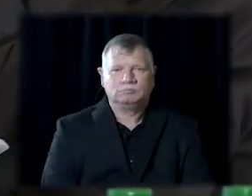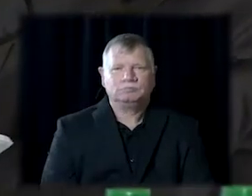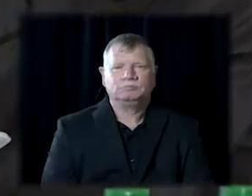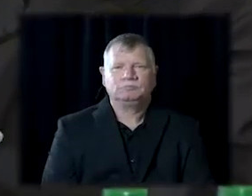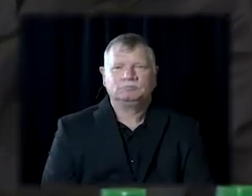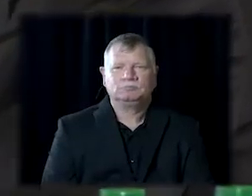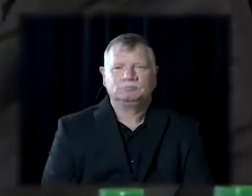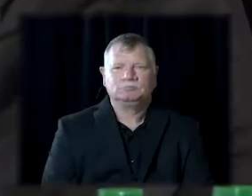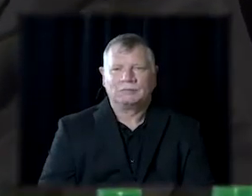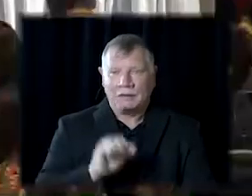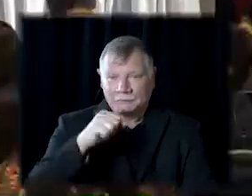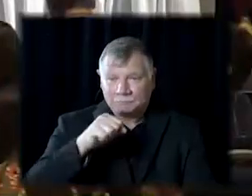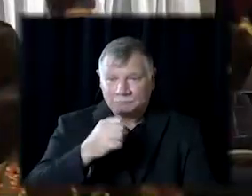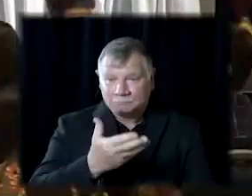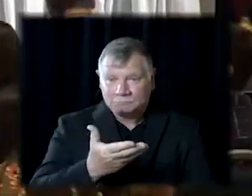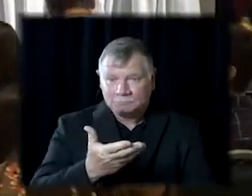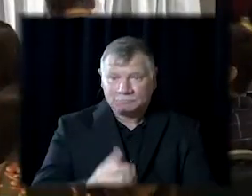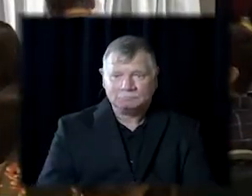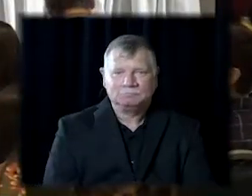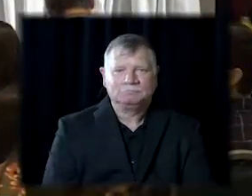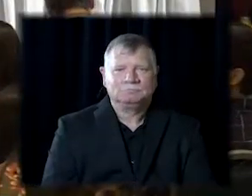Si. Okay.